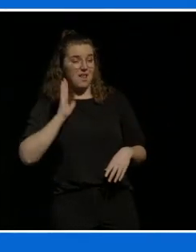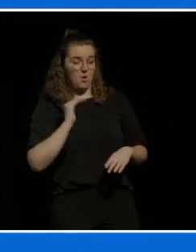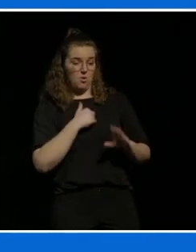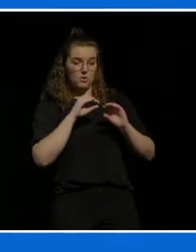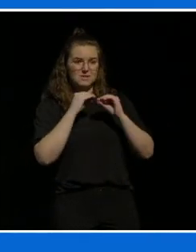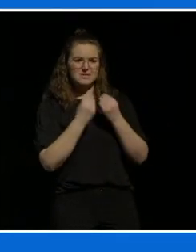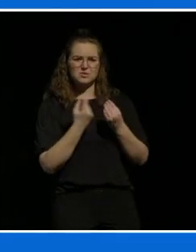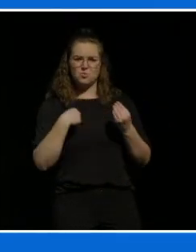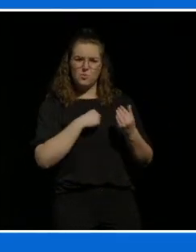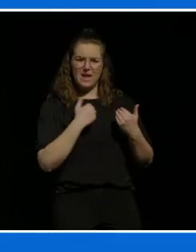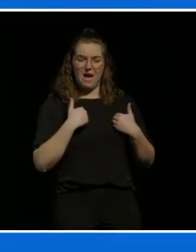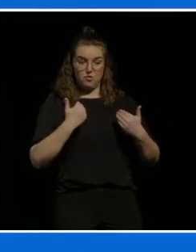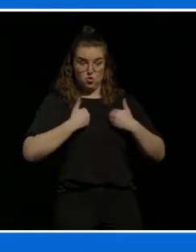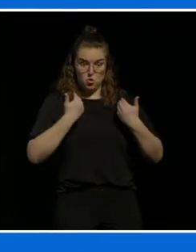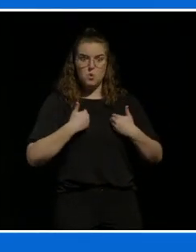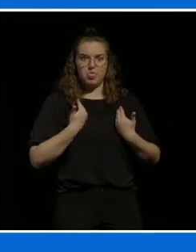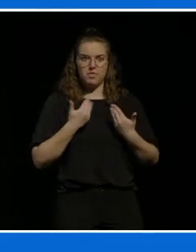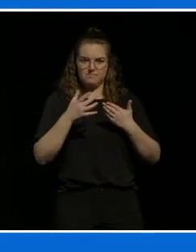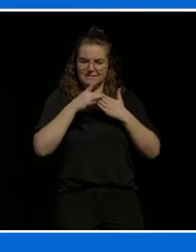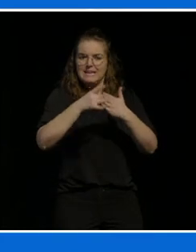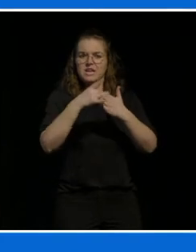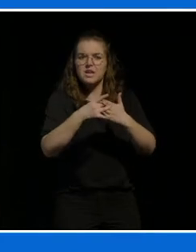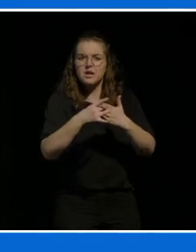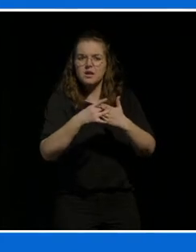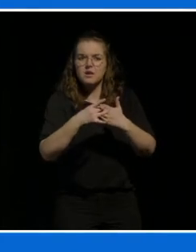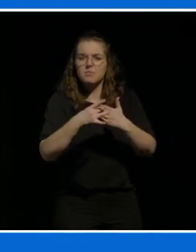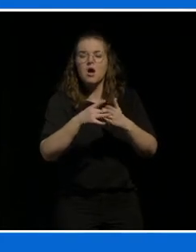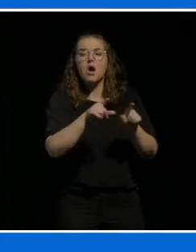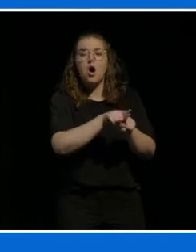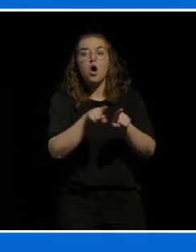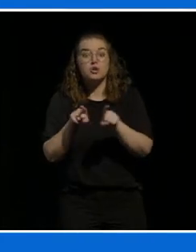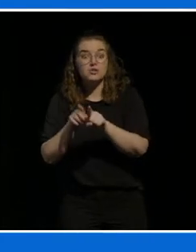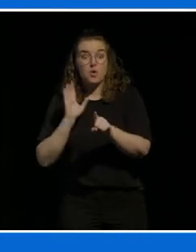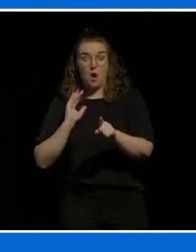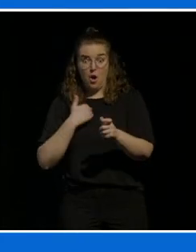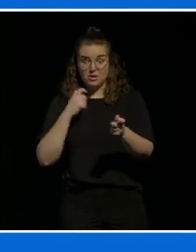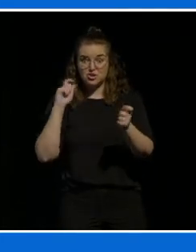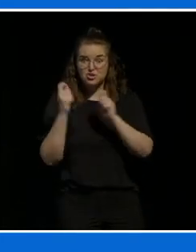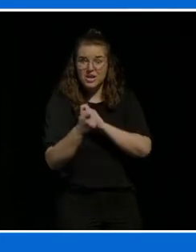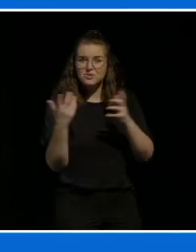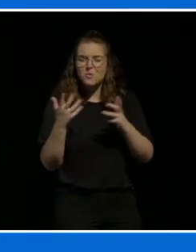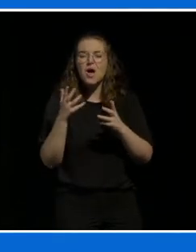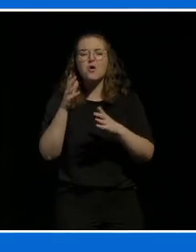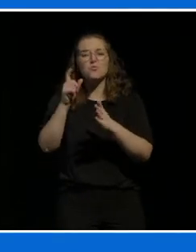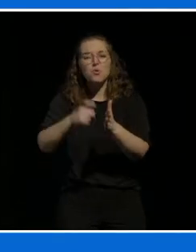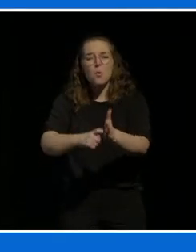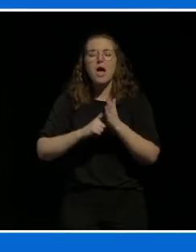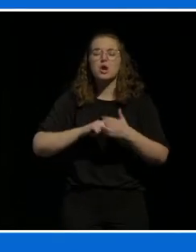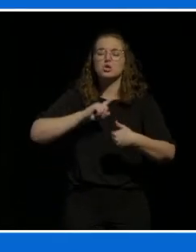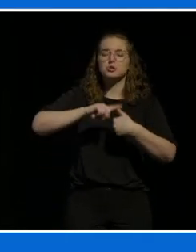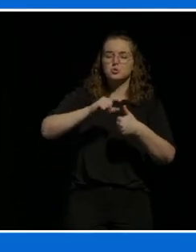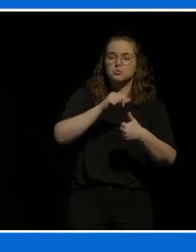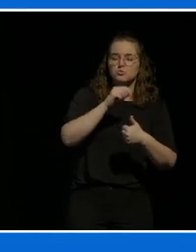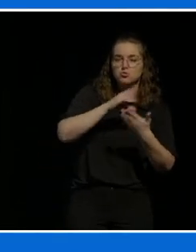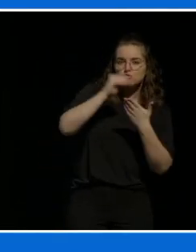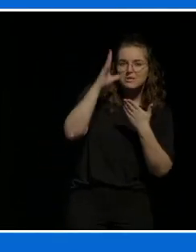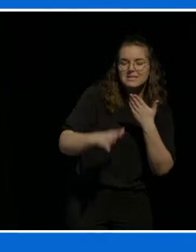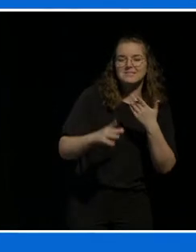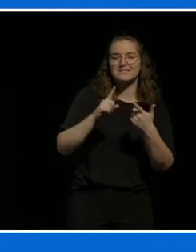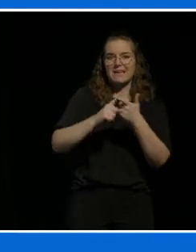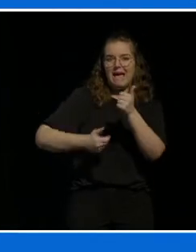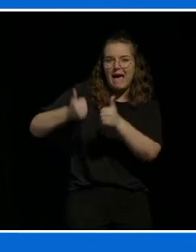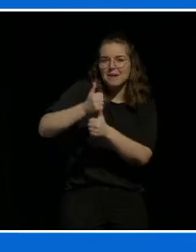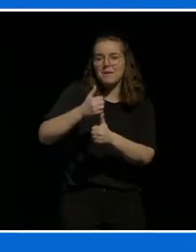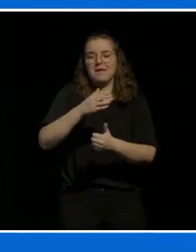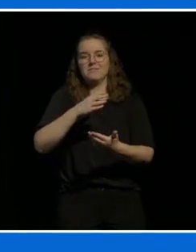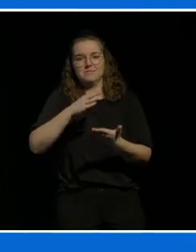youth at the forefront, but our delta of change requires the students, the admin, and the parents. So we work to